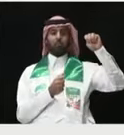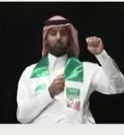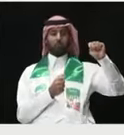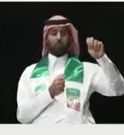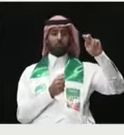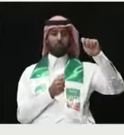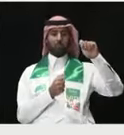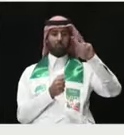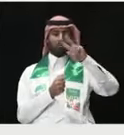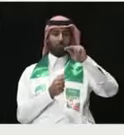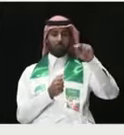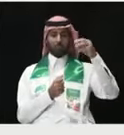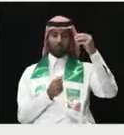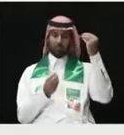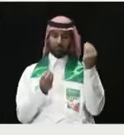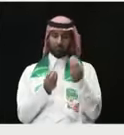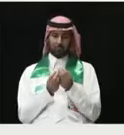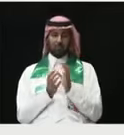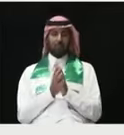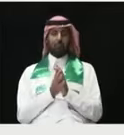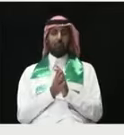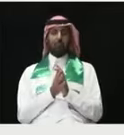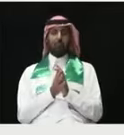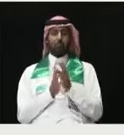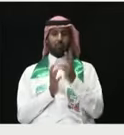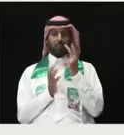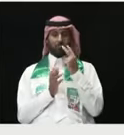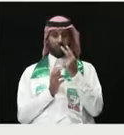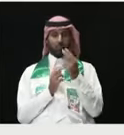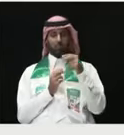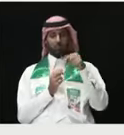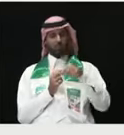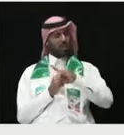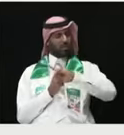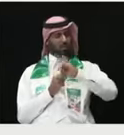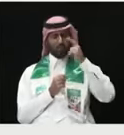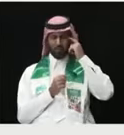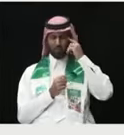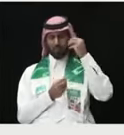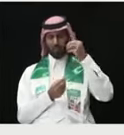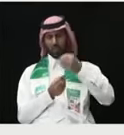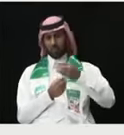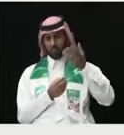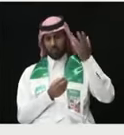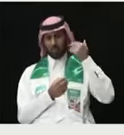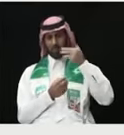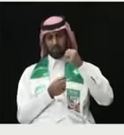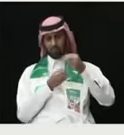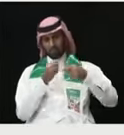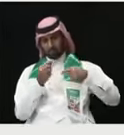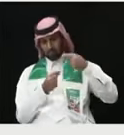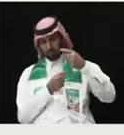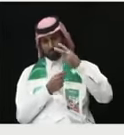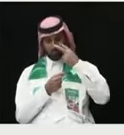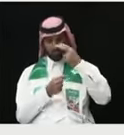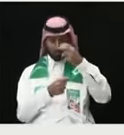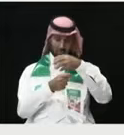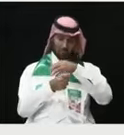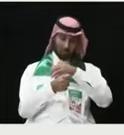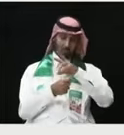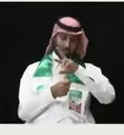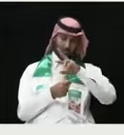ing or past progressive, present progressive tense with these verbs, whether they are related